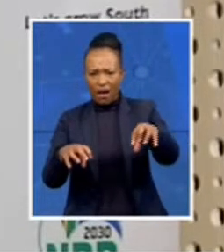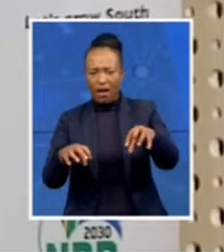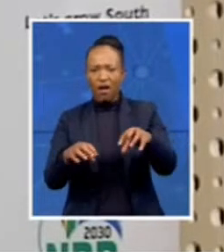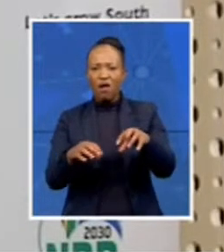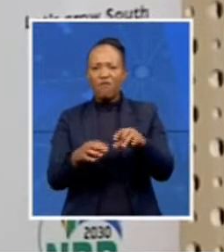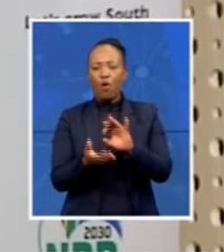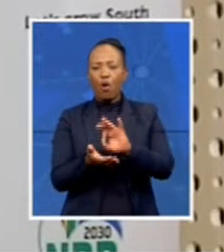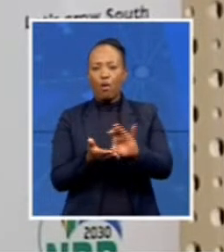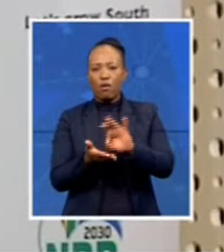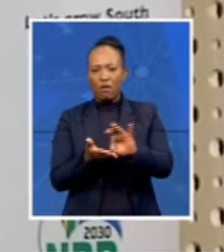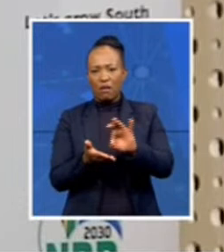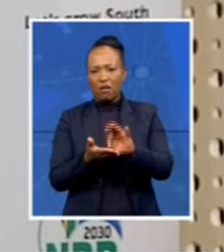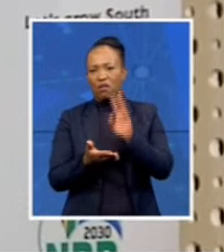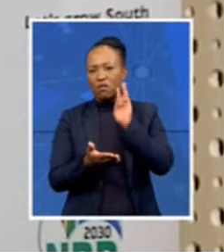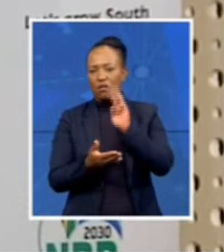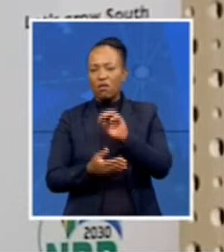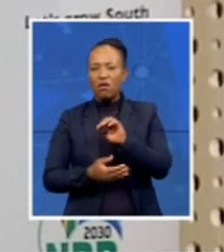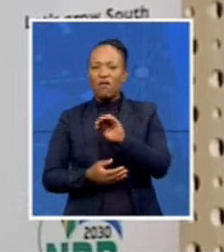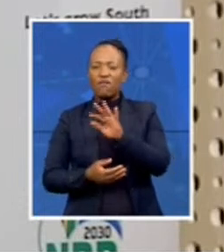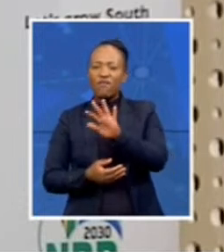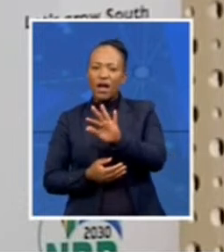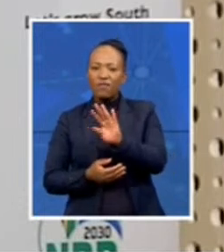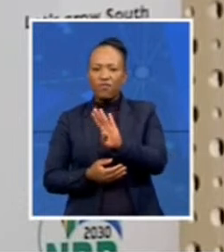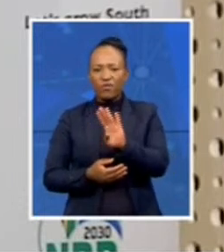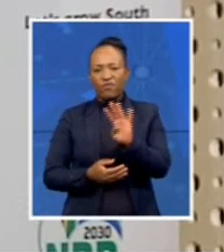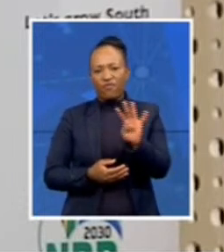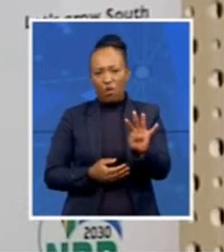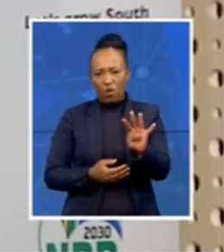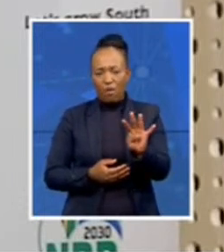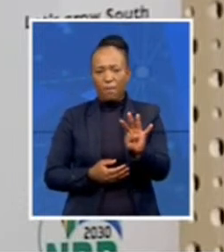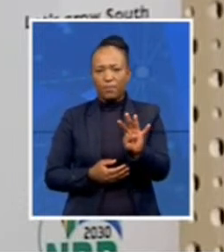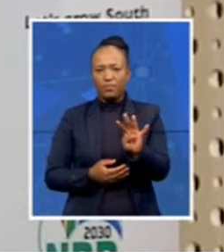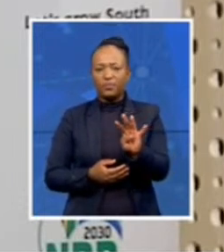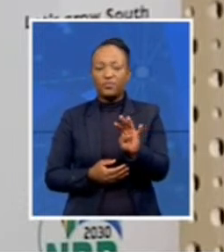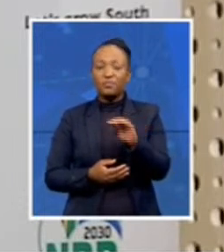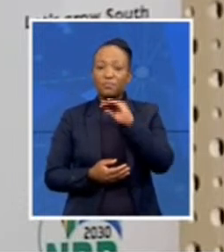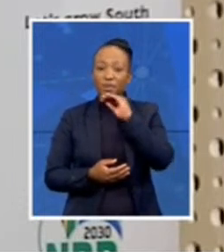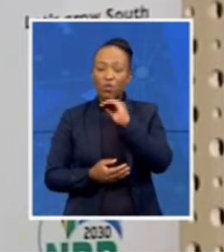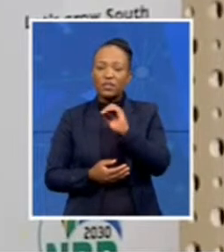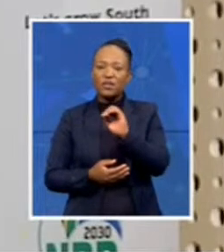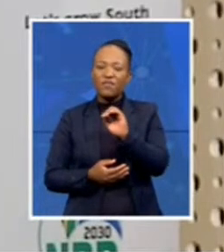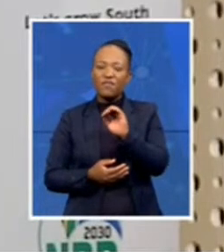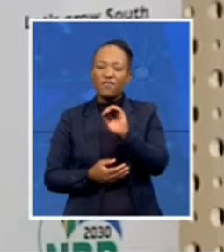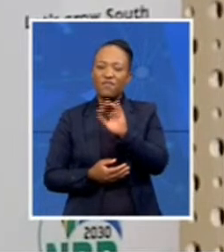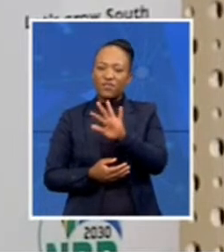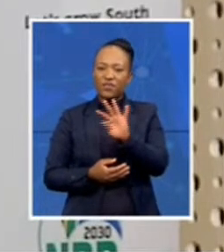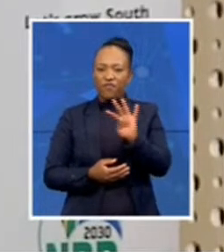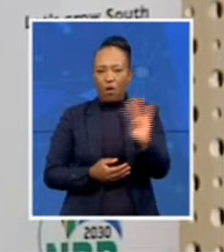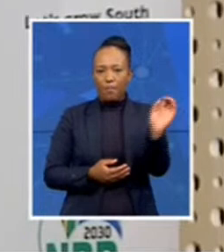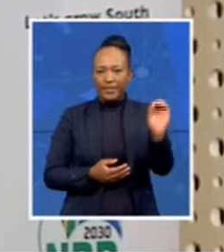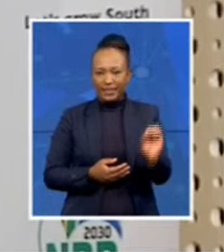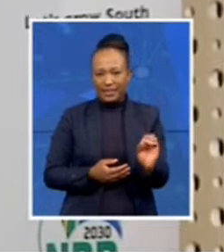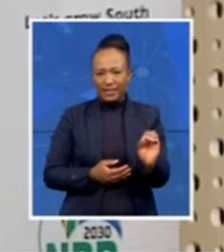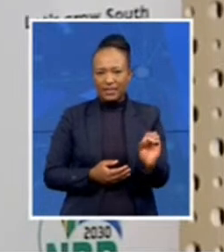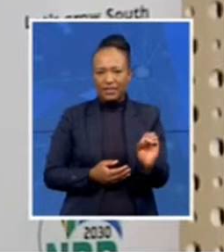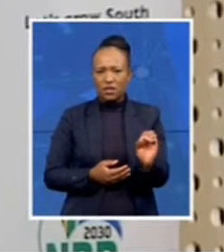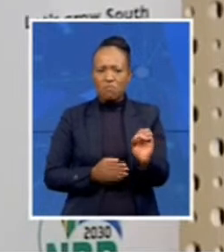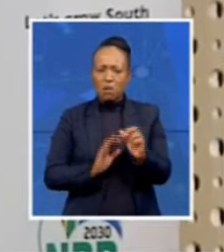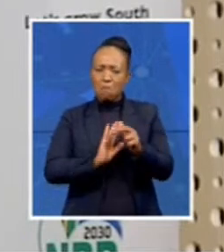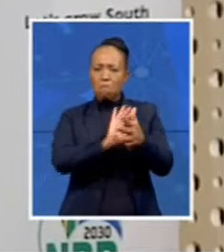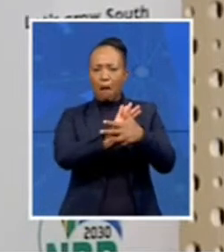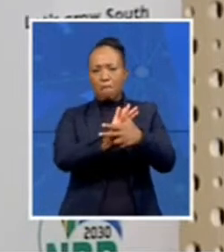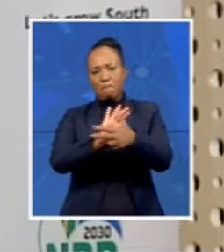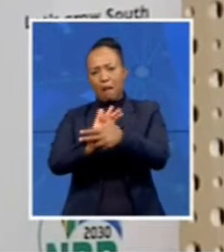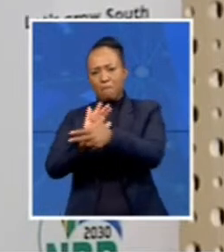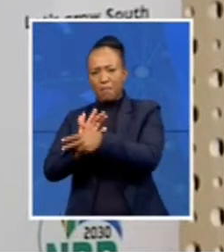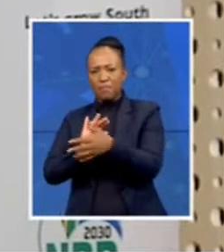544, that is 54%, have authorizations in place, with 23,